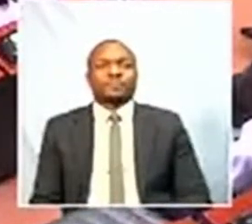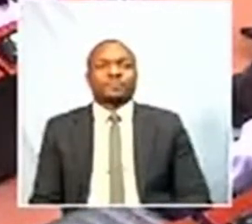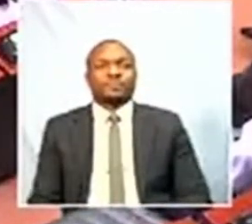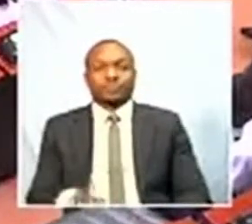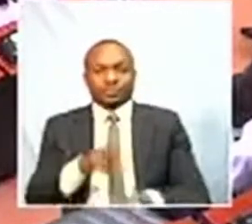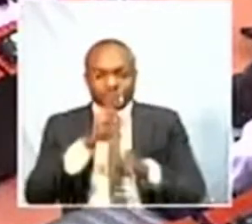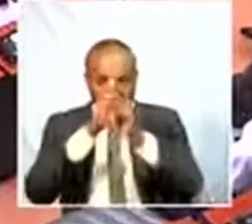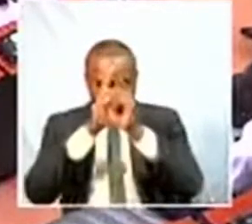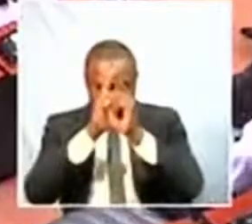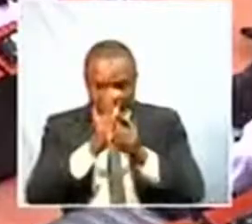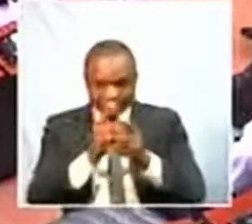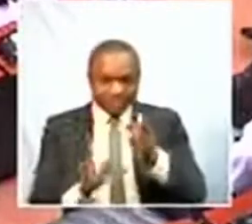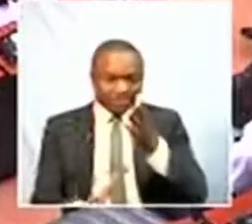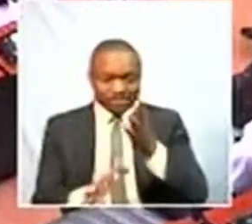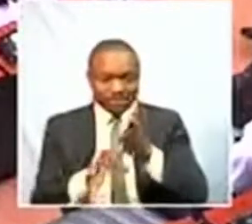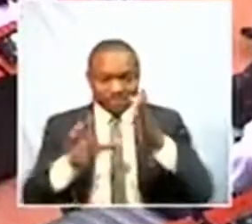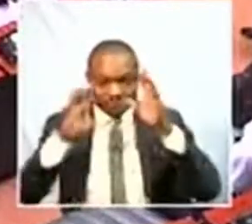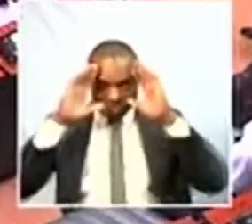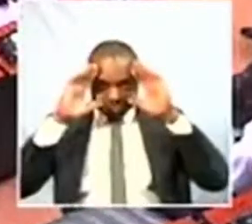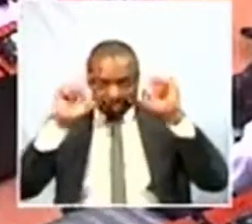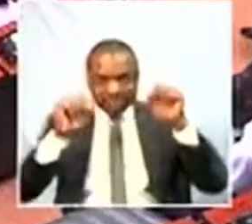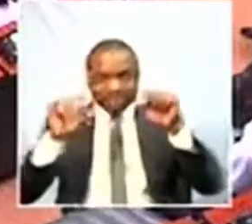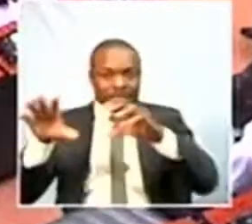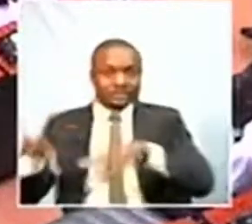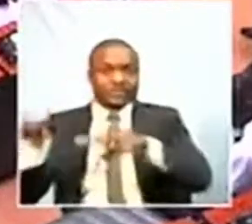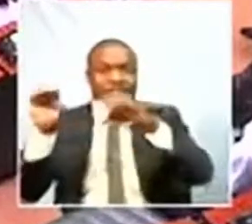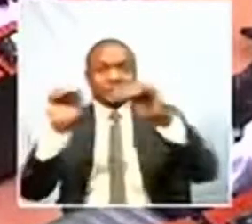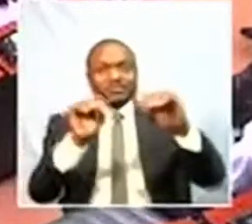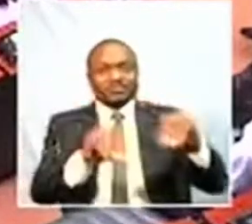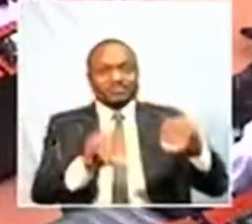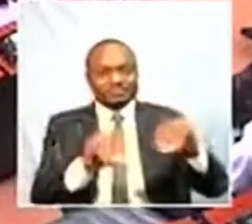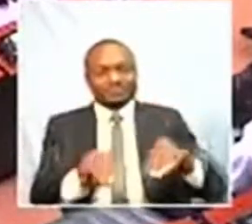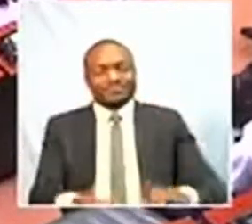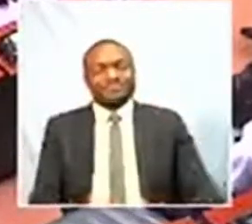Her Honor, the Vice President, adjournment.